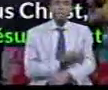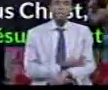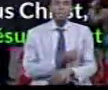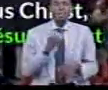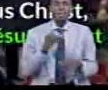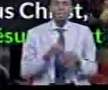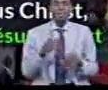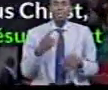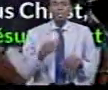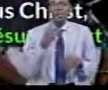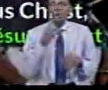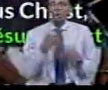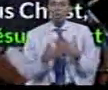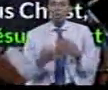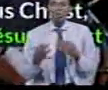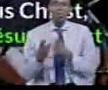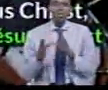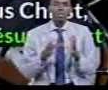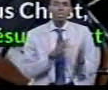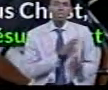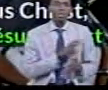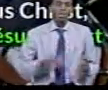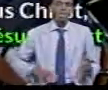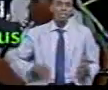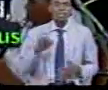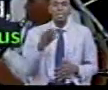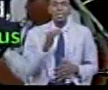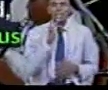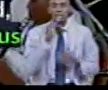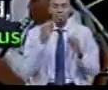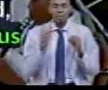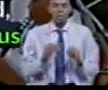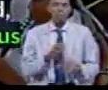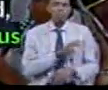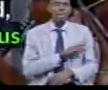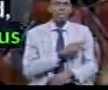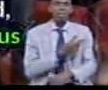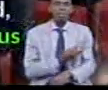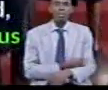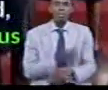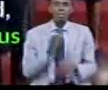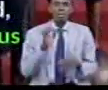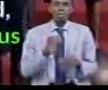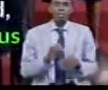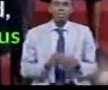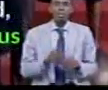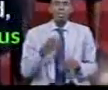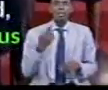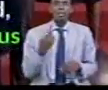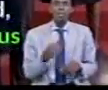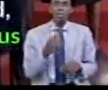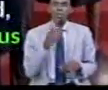blood. Oh, in the blood. In the blood of Jesus Christ. There is power mighty in